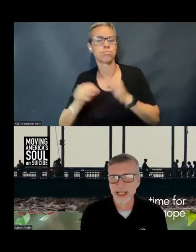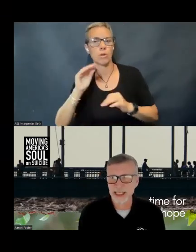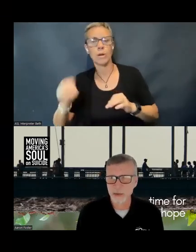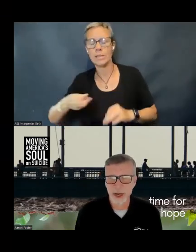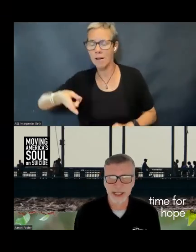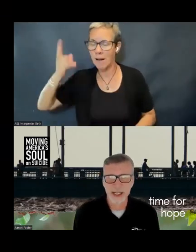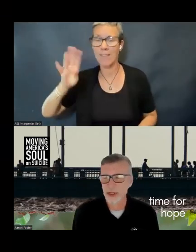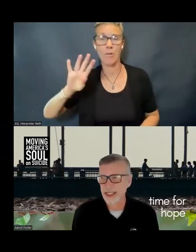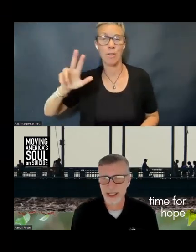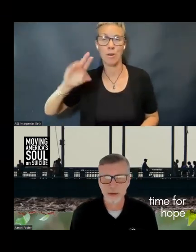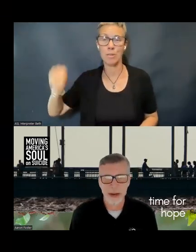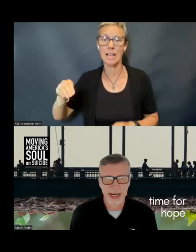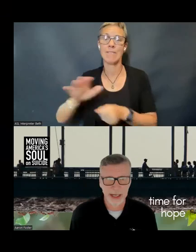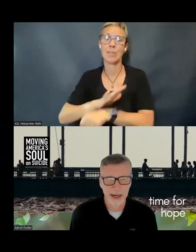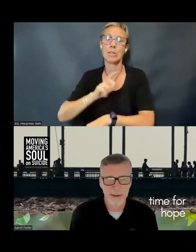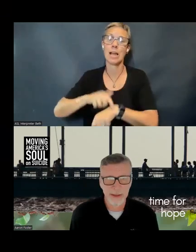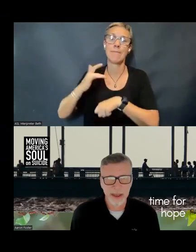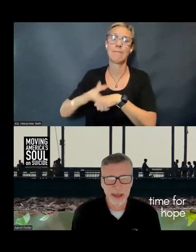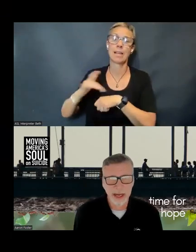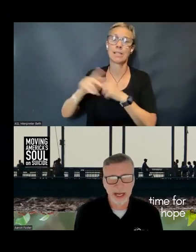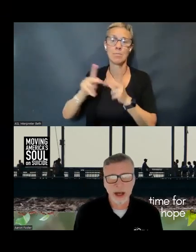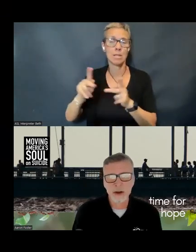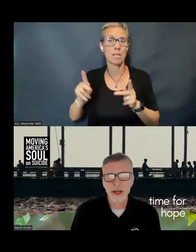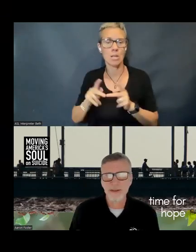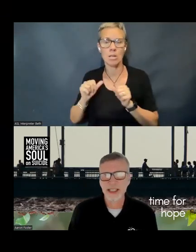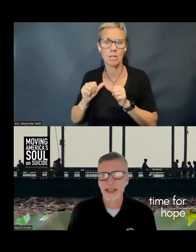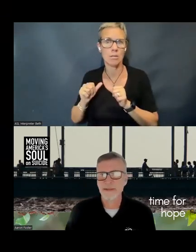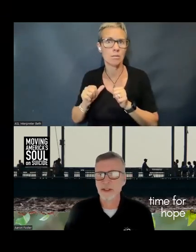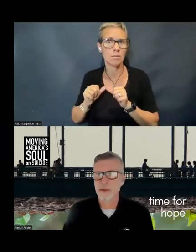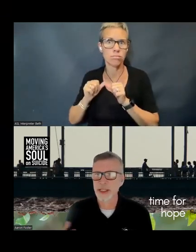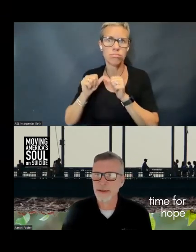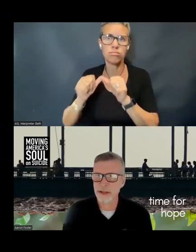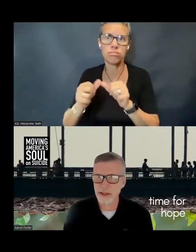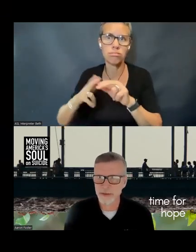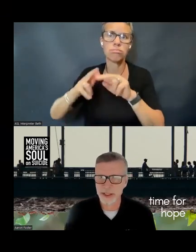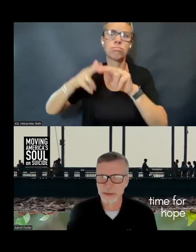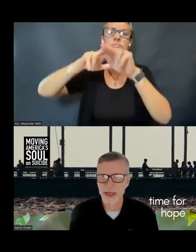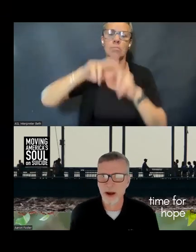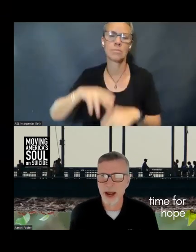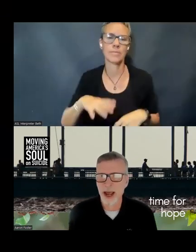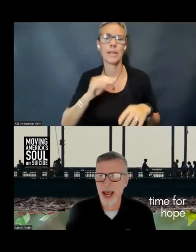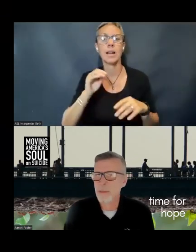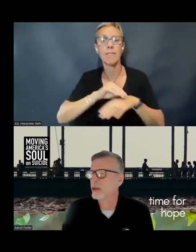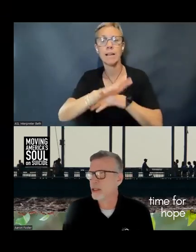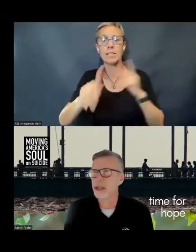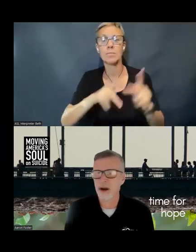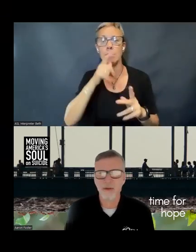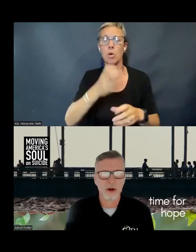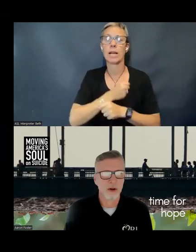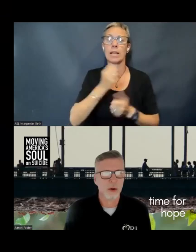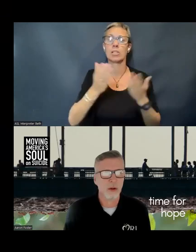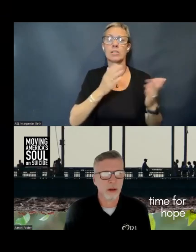full-time vacancy rates increasing dramatically. It not only affects the individuals receiving services, but hampers